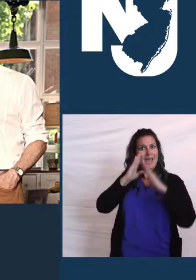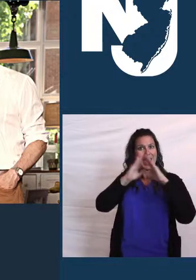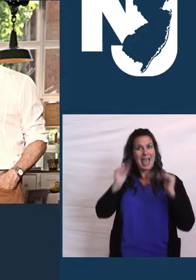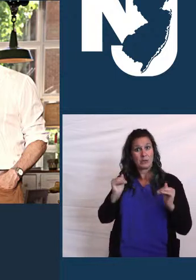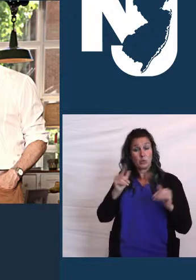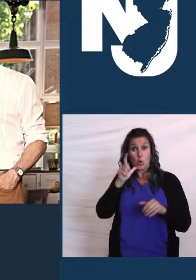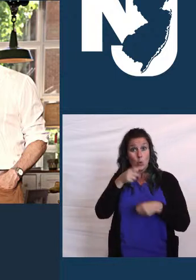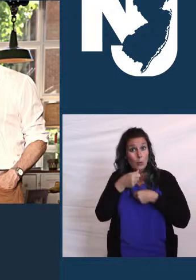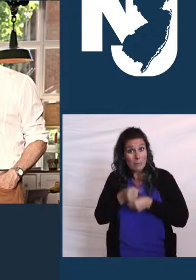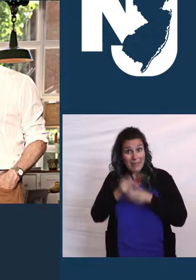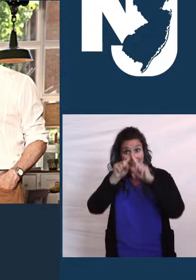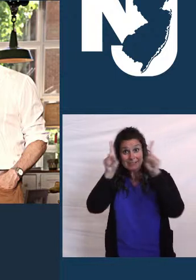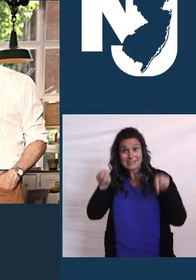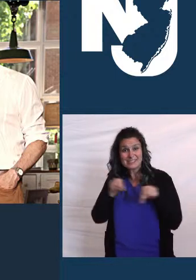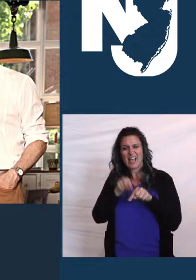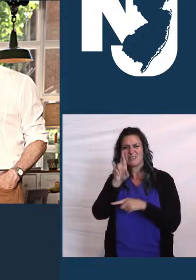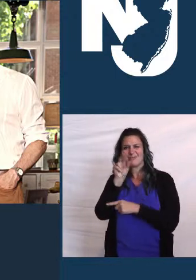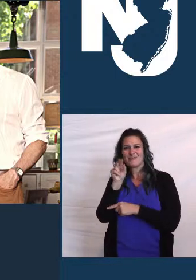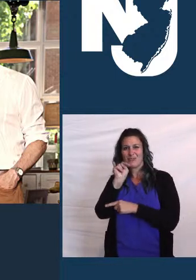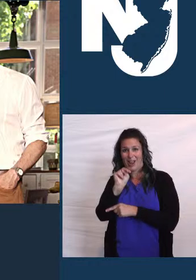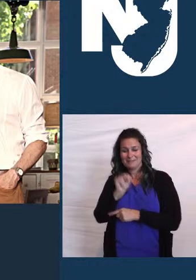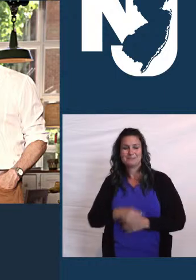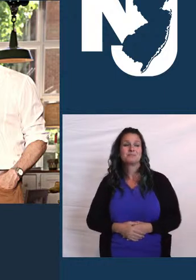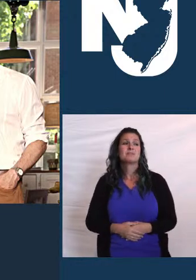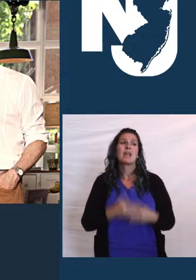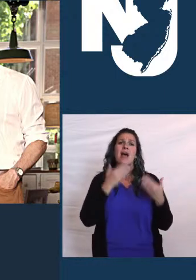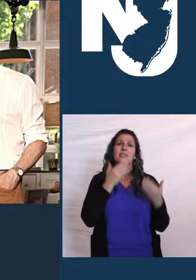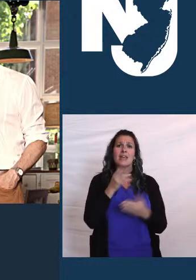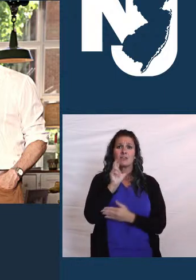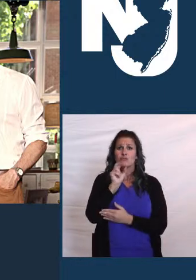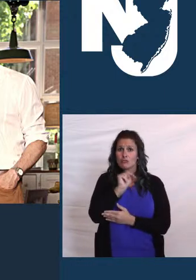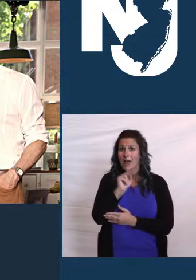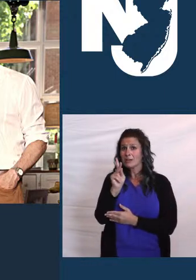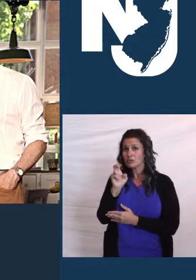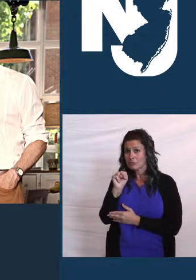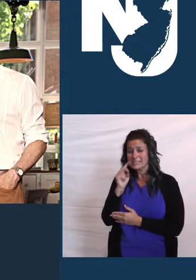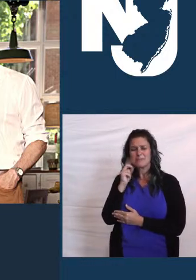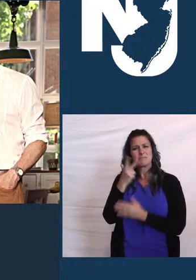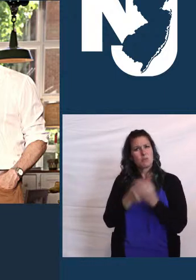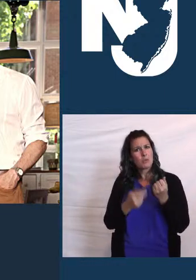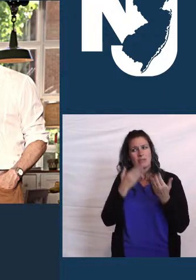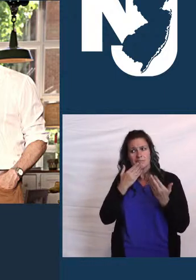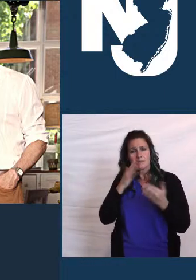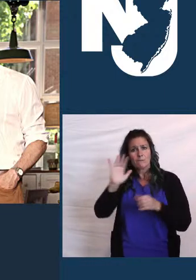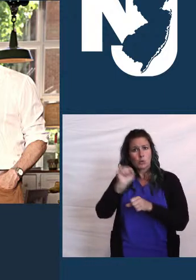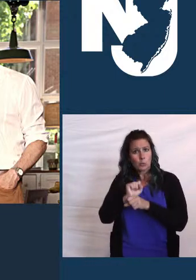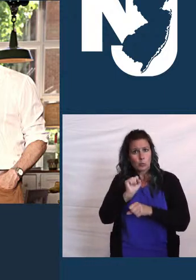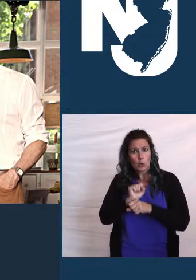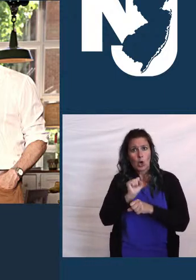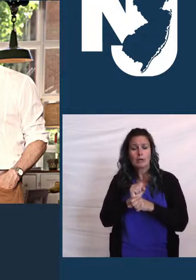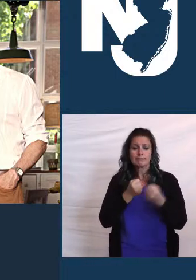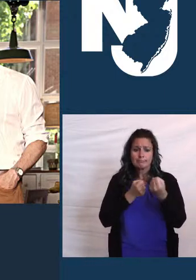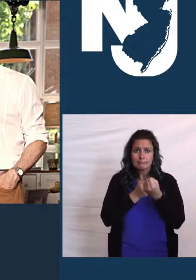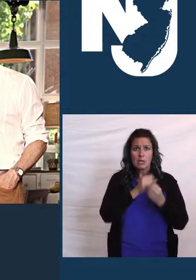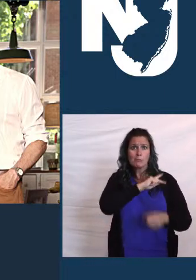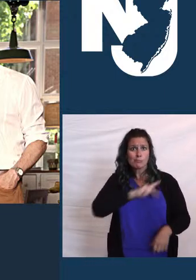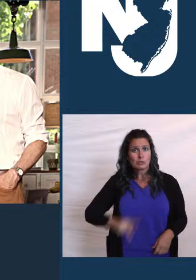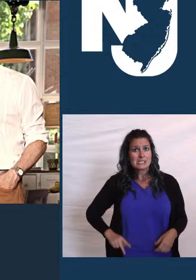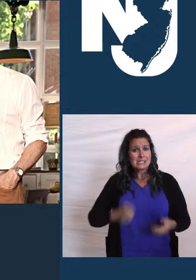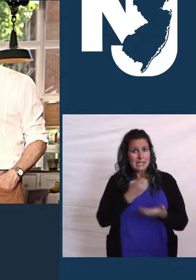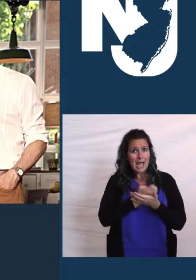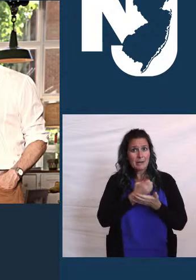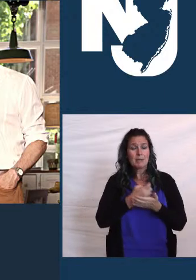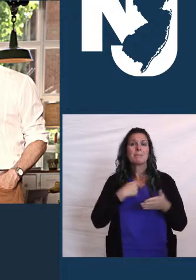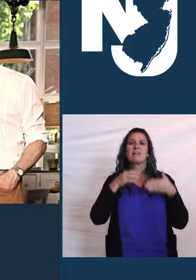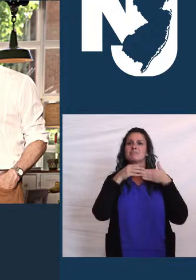I thanked Ron and Kristen when I spoke with them on Monday for all they are doing to support not just Princeton's economy, but for their leadership in our